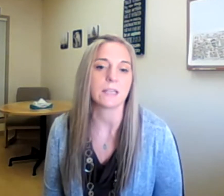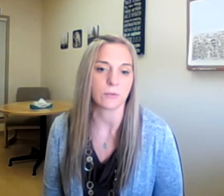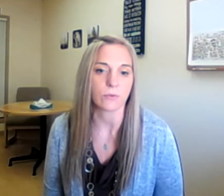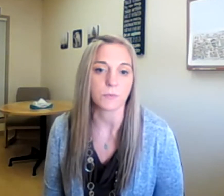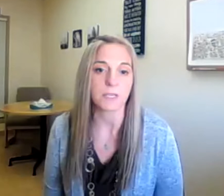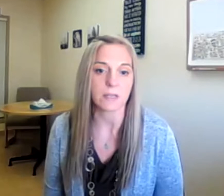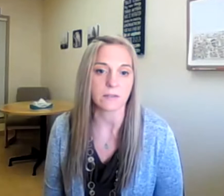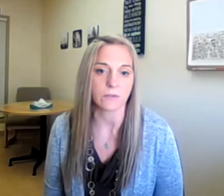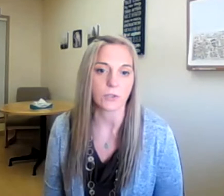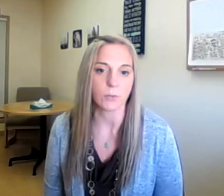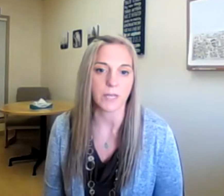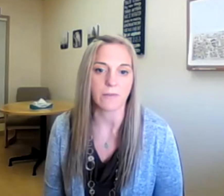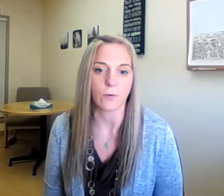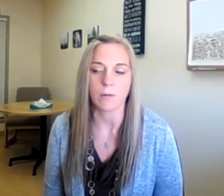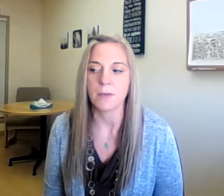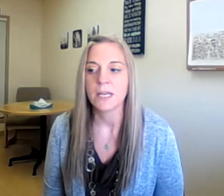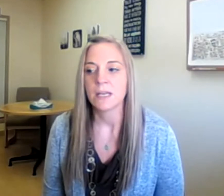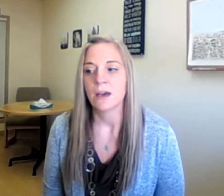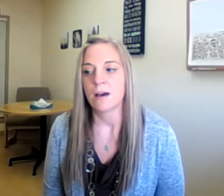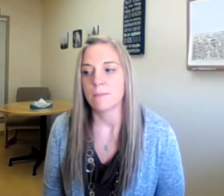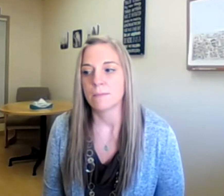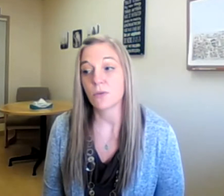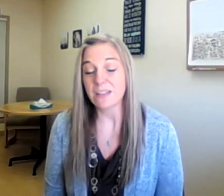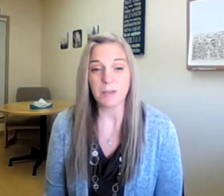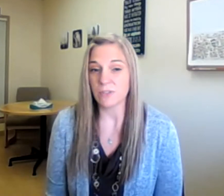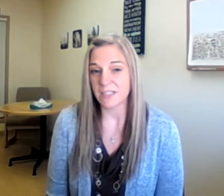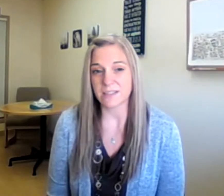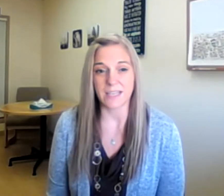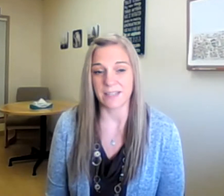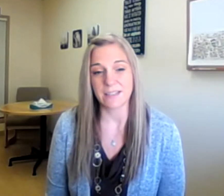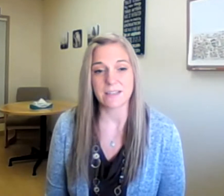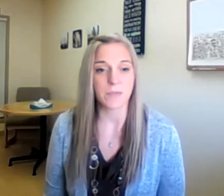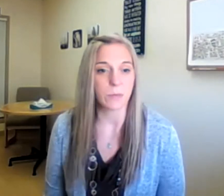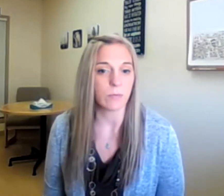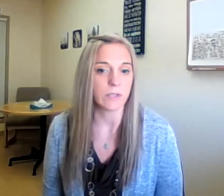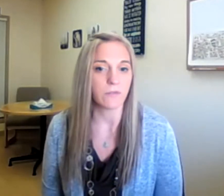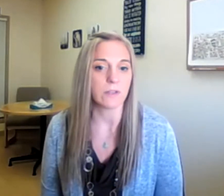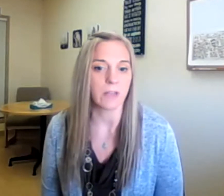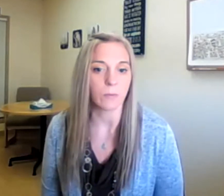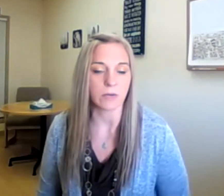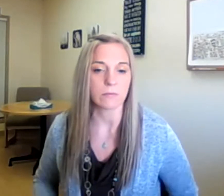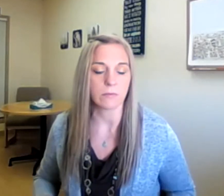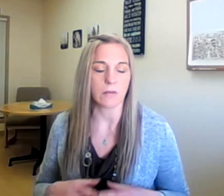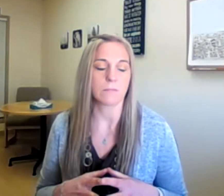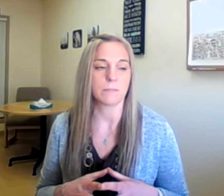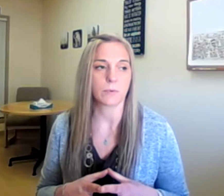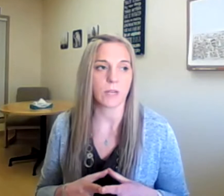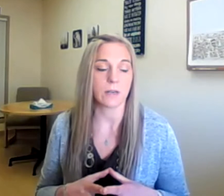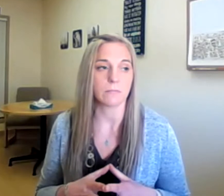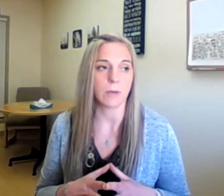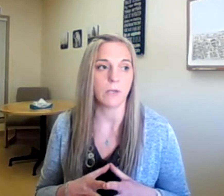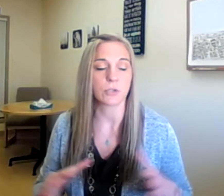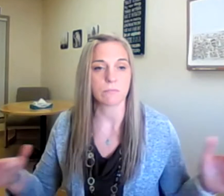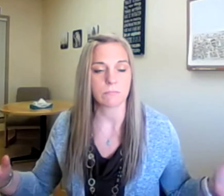individually and in groups because of the virtual platform. So that's been really exciting because that's something we really feel like we could